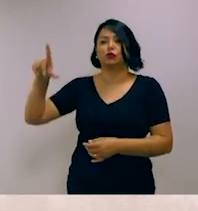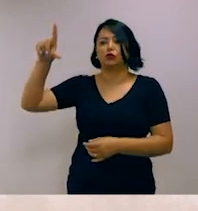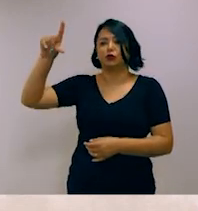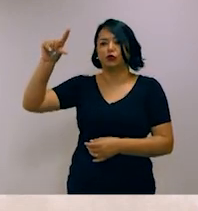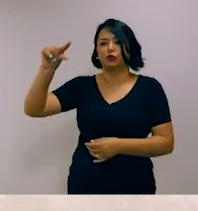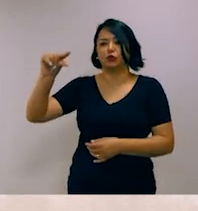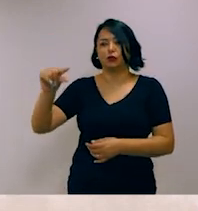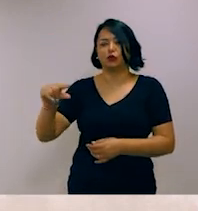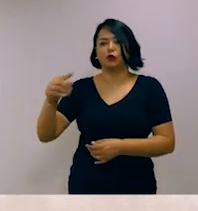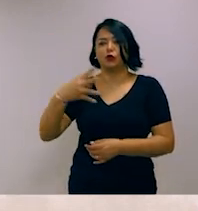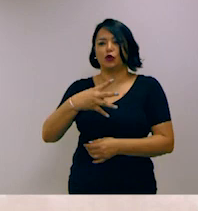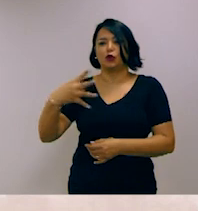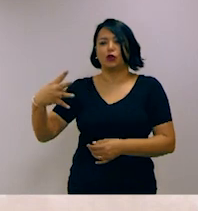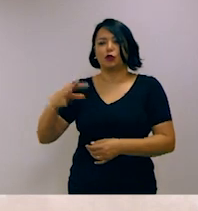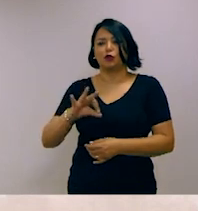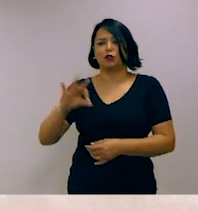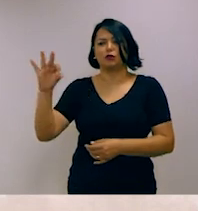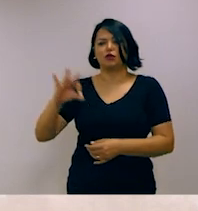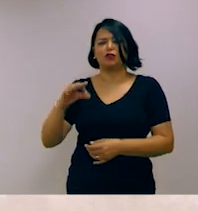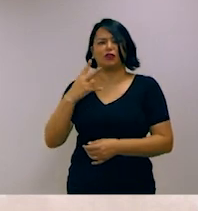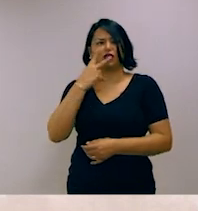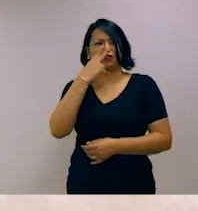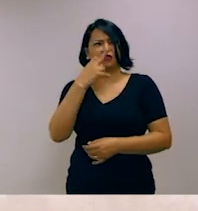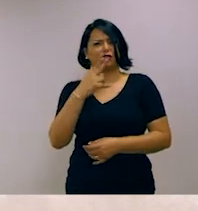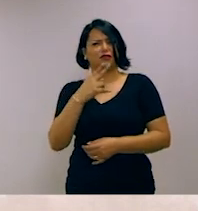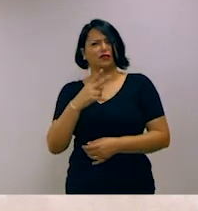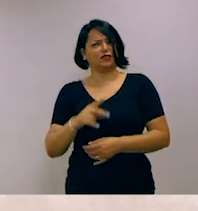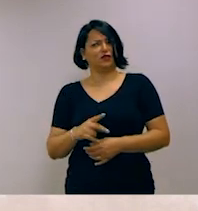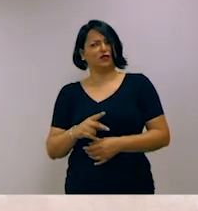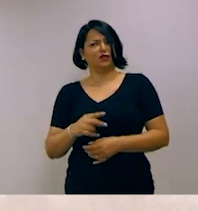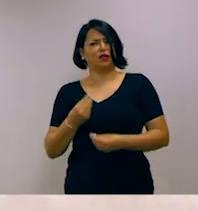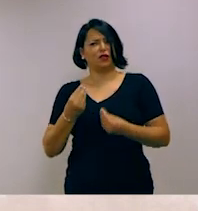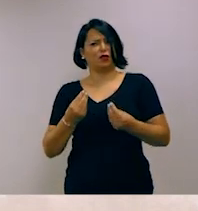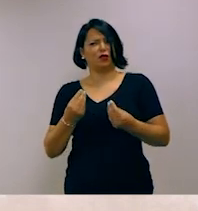again. It went down to 44%. And then